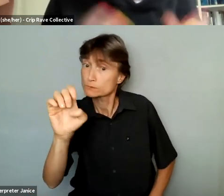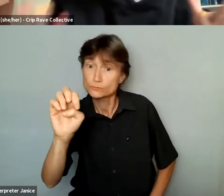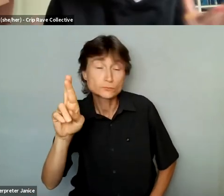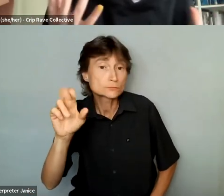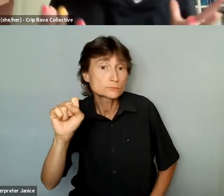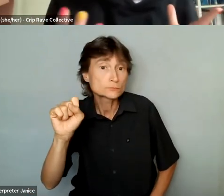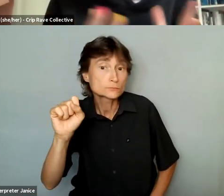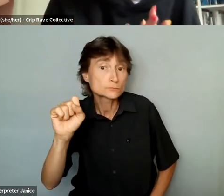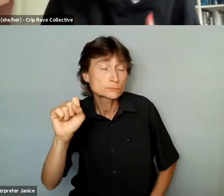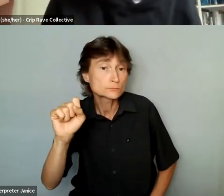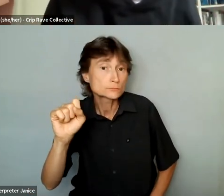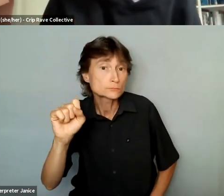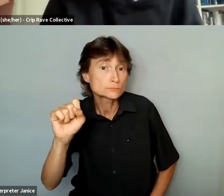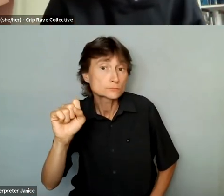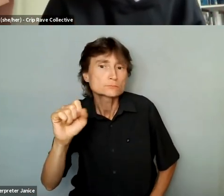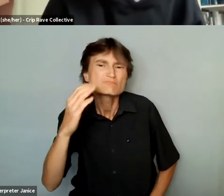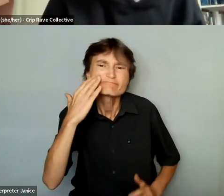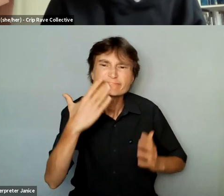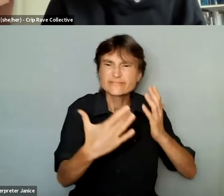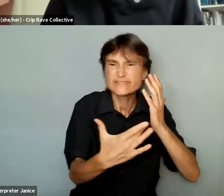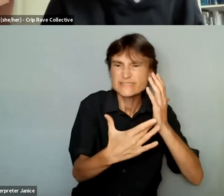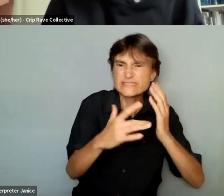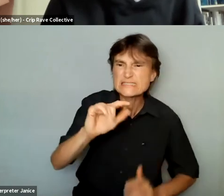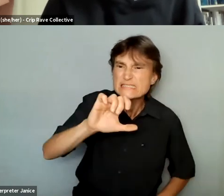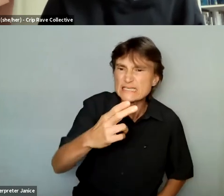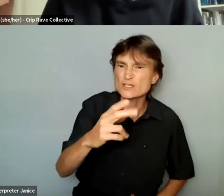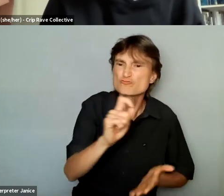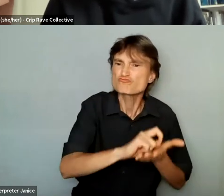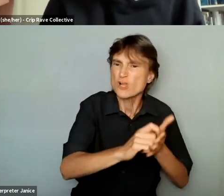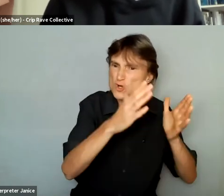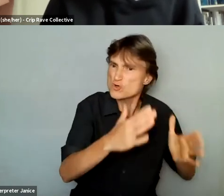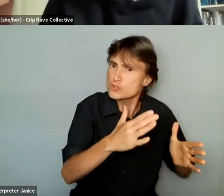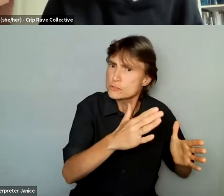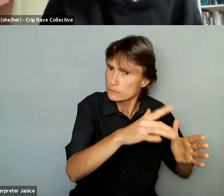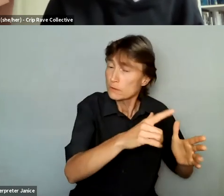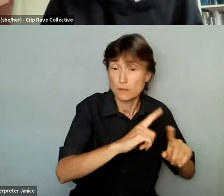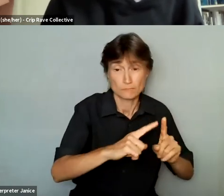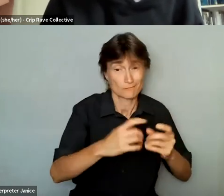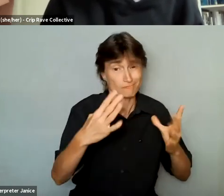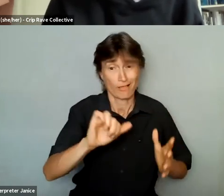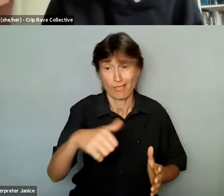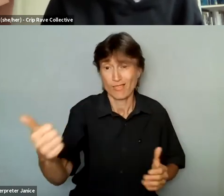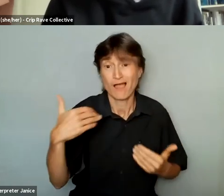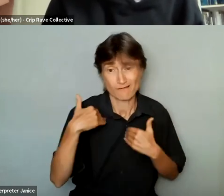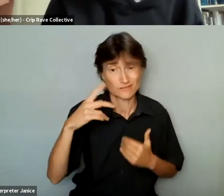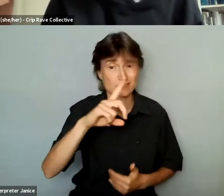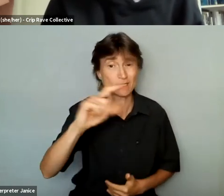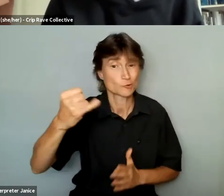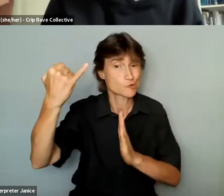this approach around the tech rider that musicians have. And this is being done by a lot of disabled